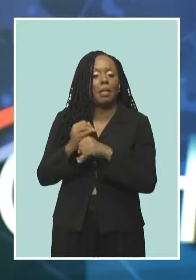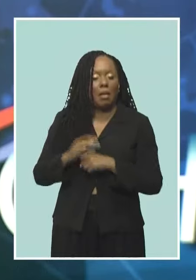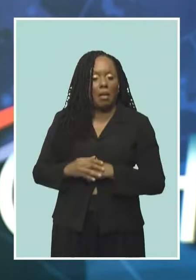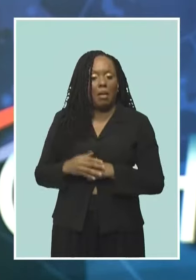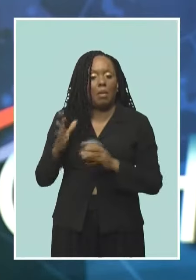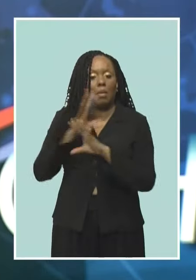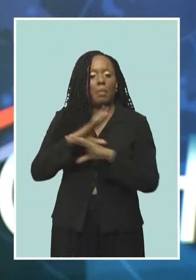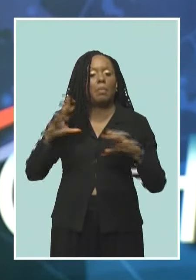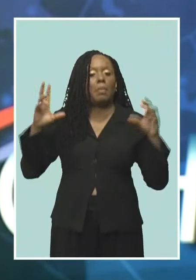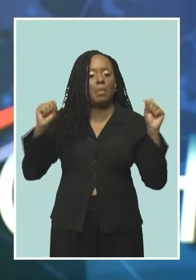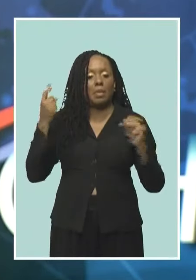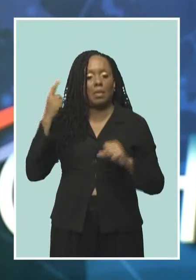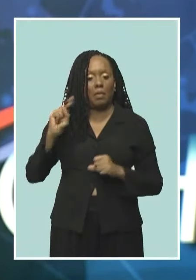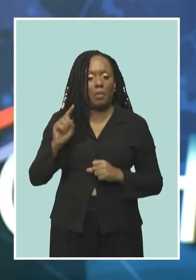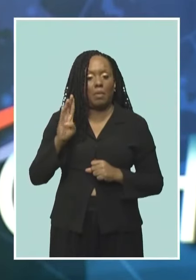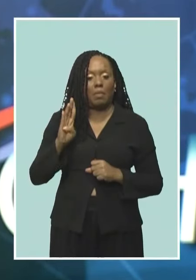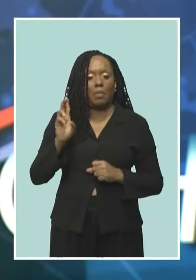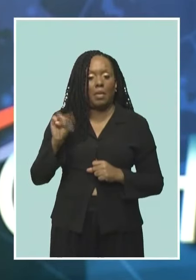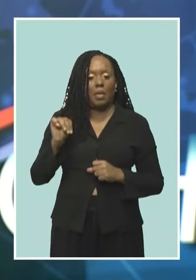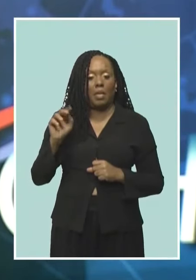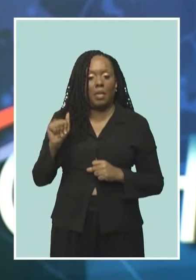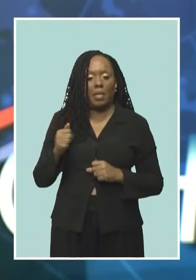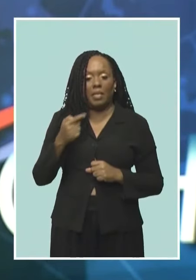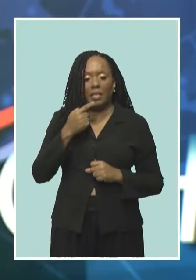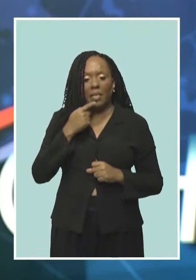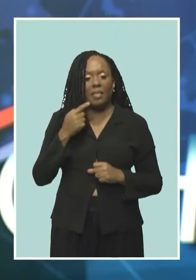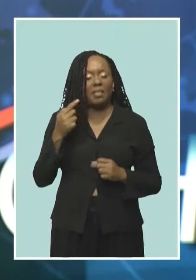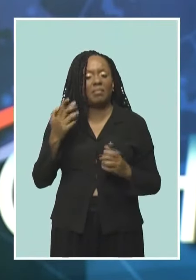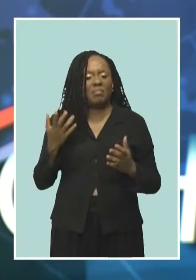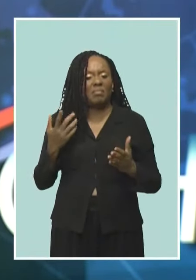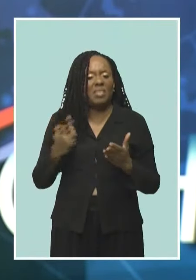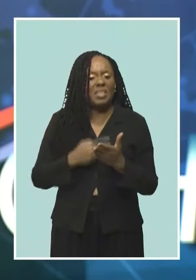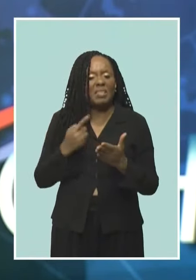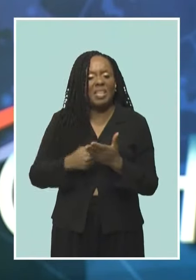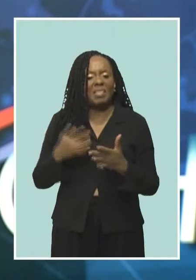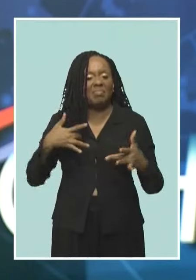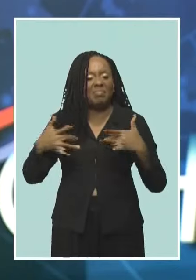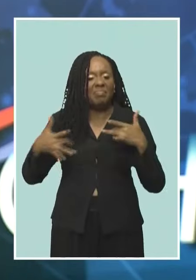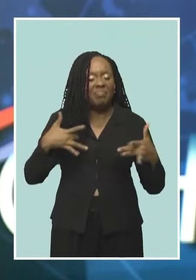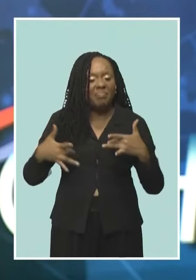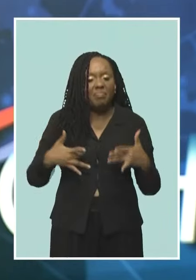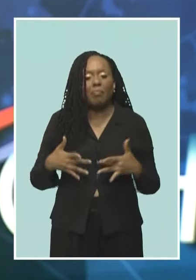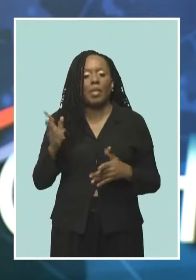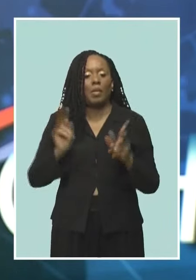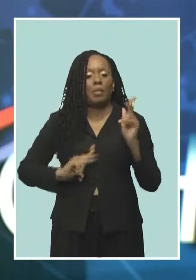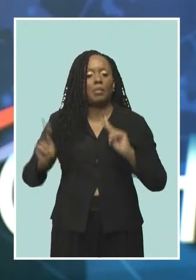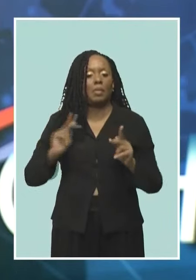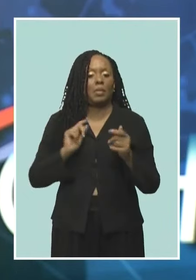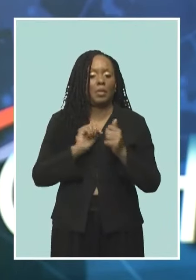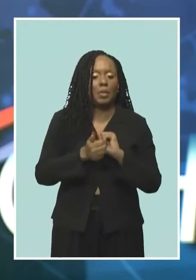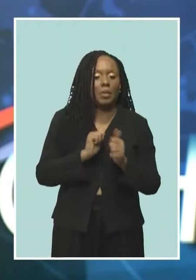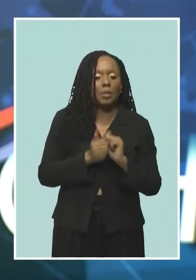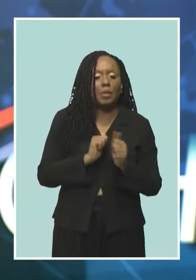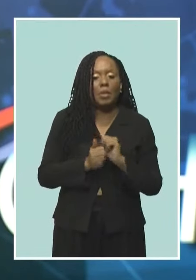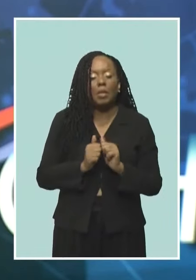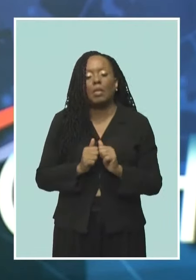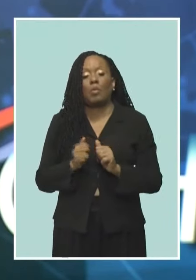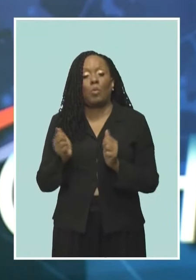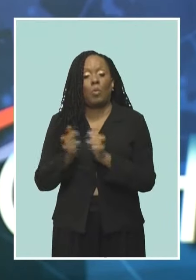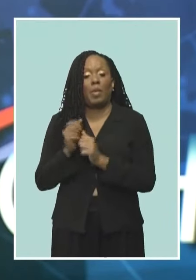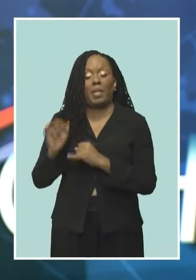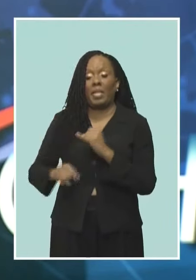the BMA, Marrakesh Bernard, says that while on occasion there may be areas of concern, local manufacturers are